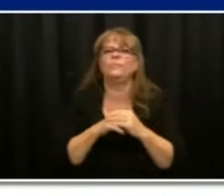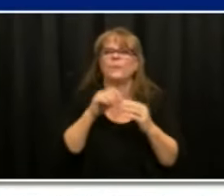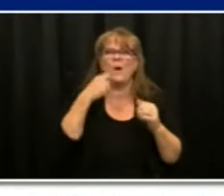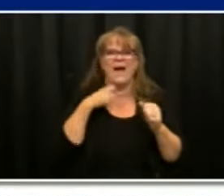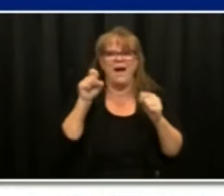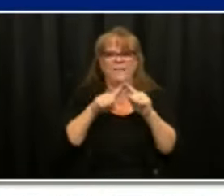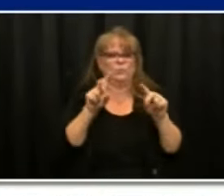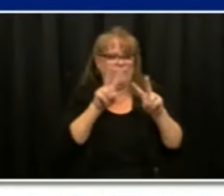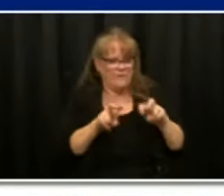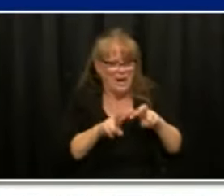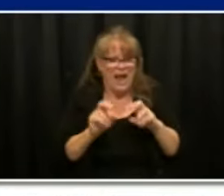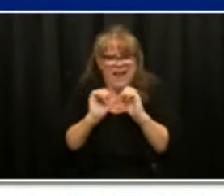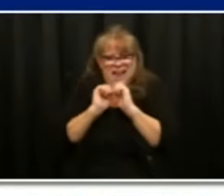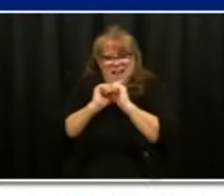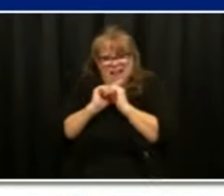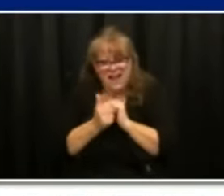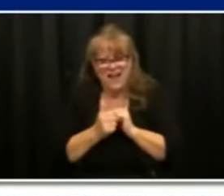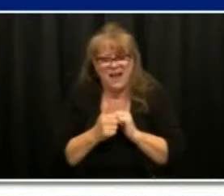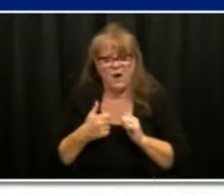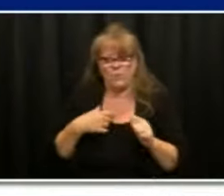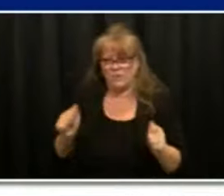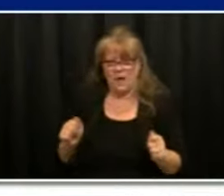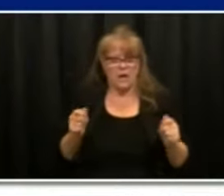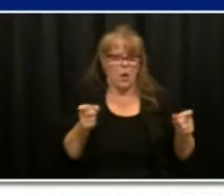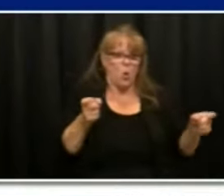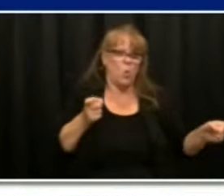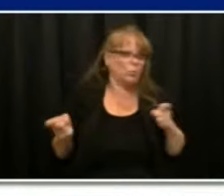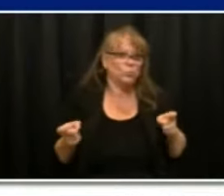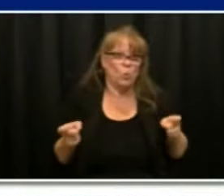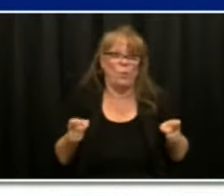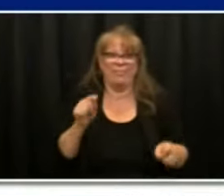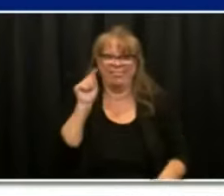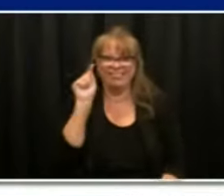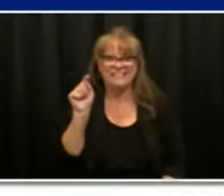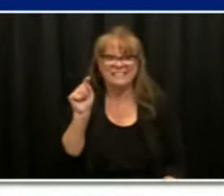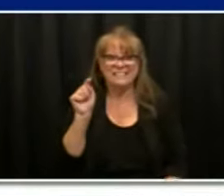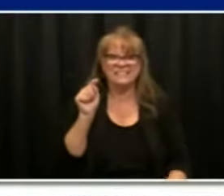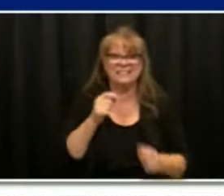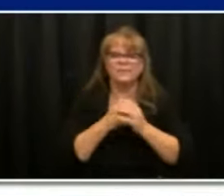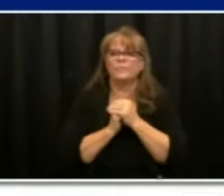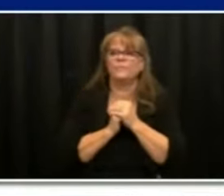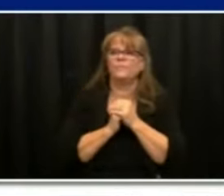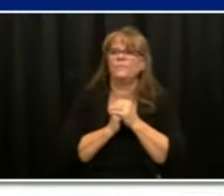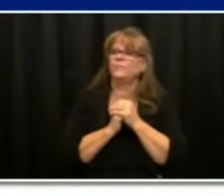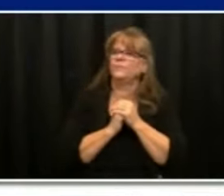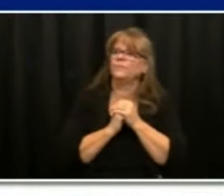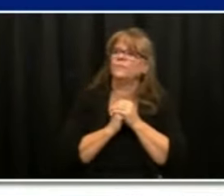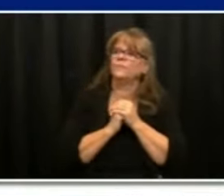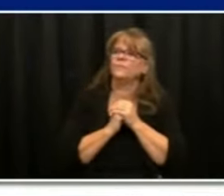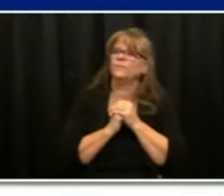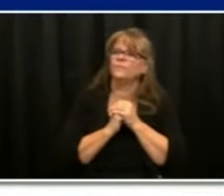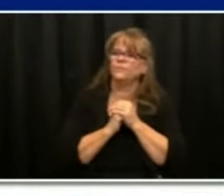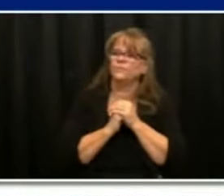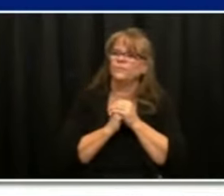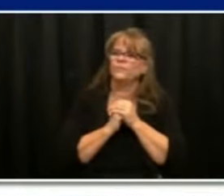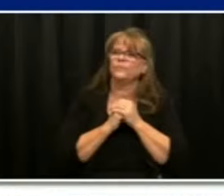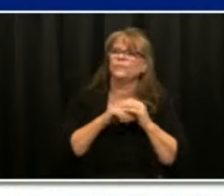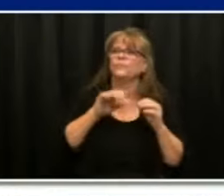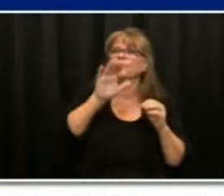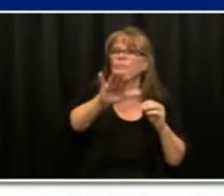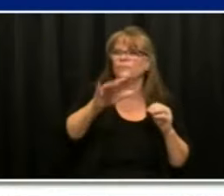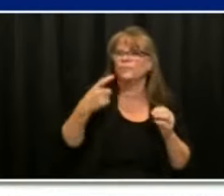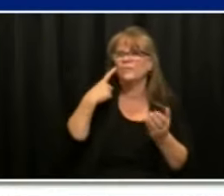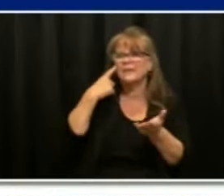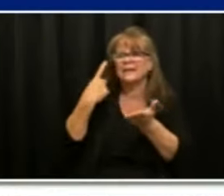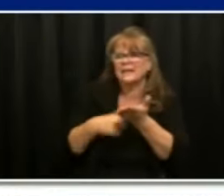slide. However, the previous figure does not account for the decreased physical distancing that we have seen recently with